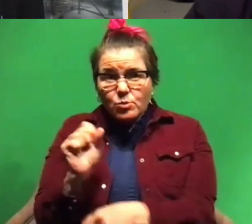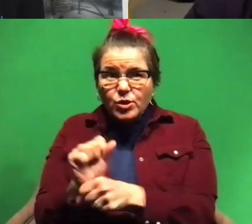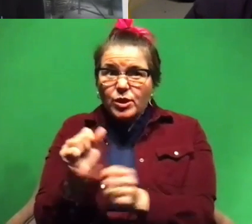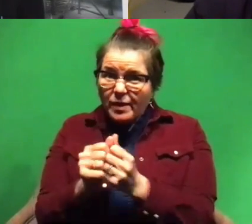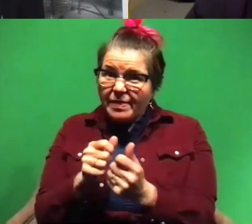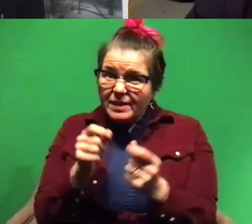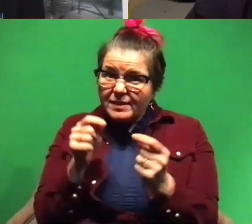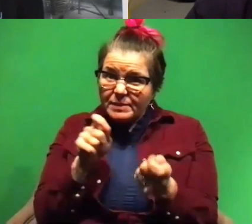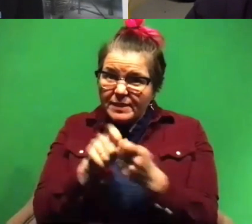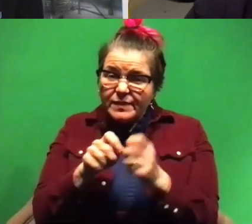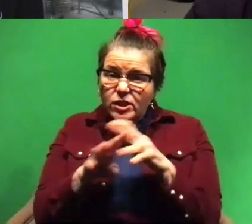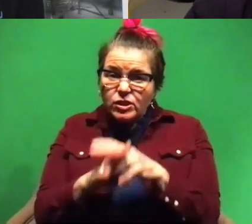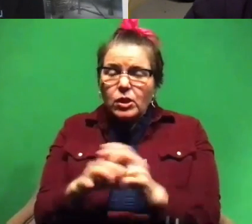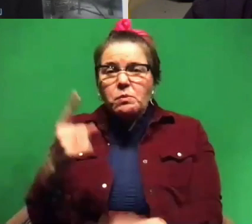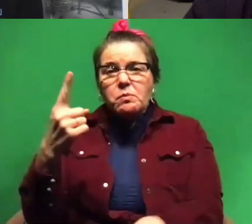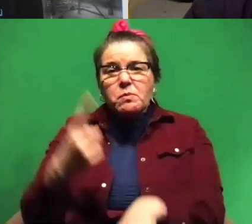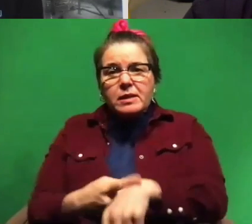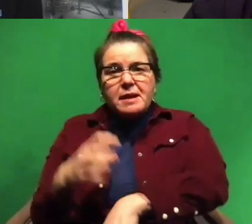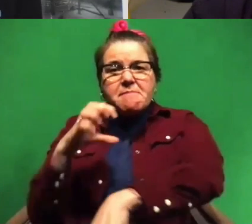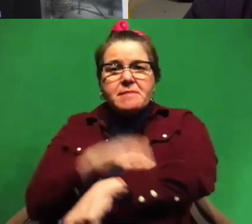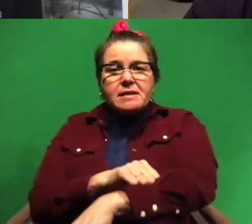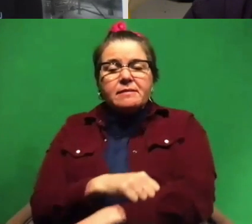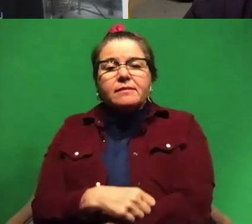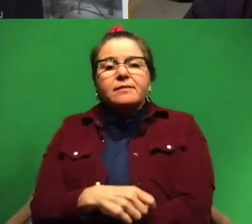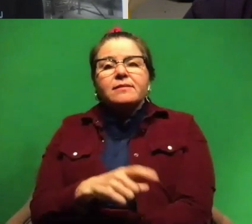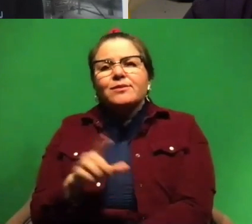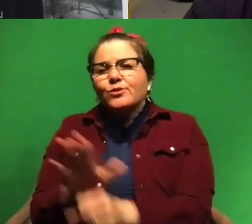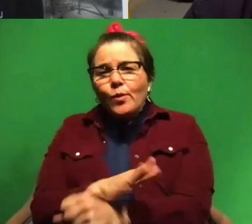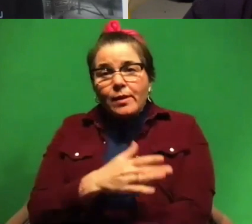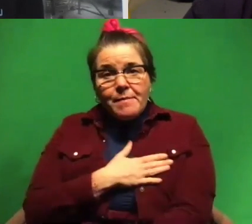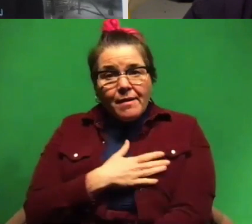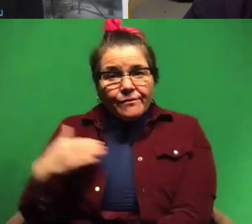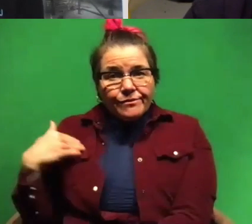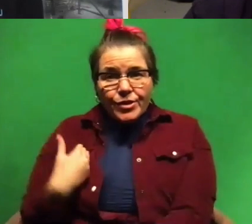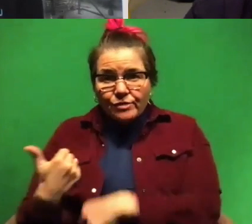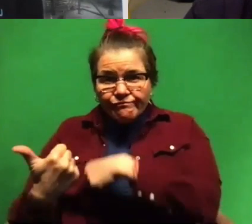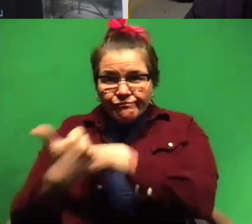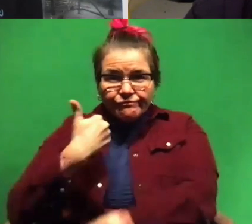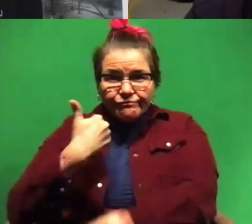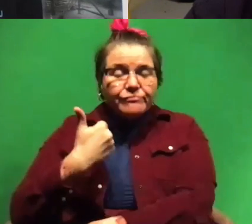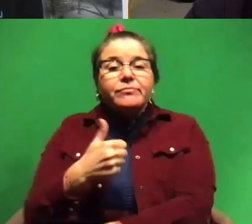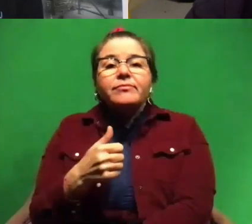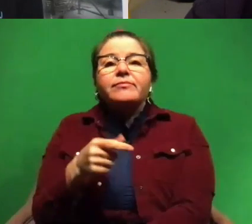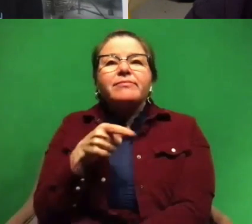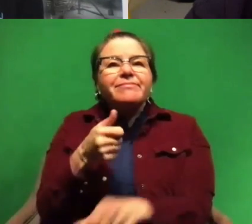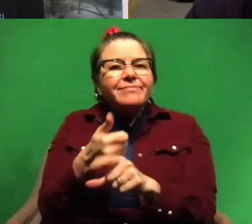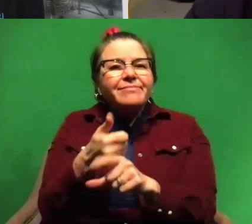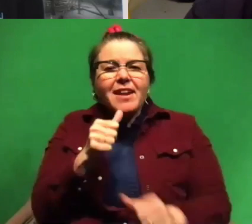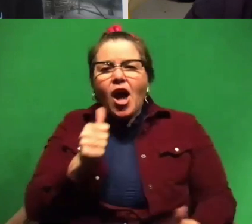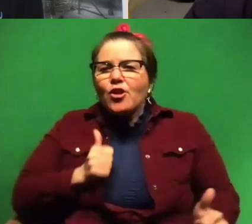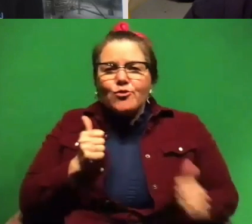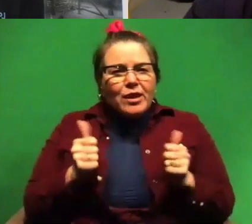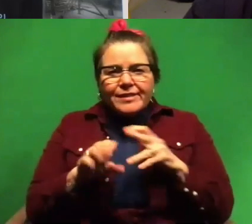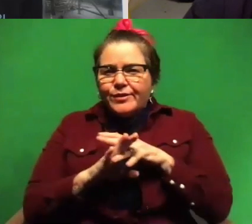sharks. I've been bitten once, and it was completely my fault. So they're not aggressive at all.